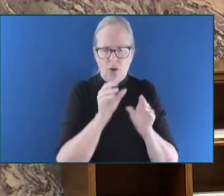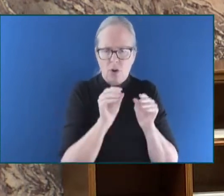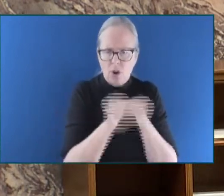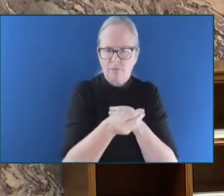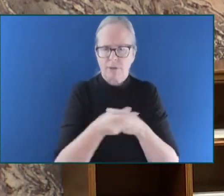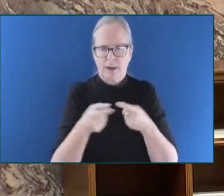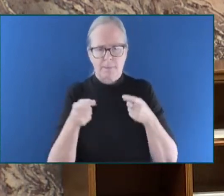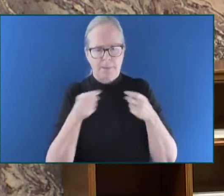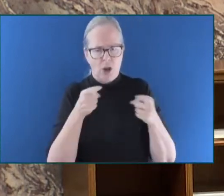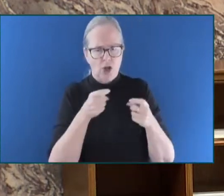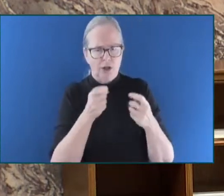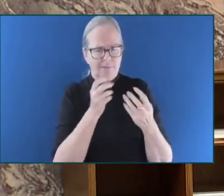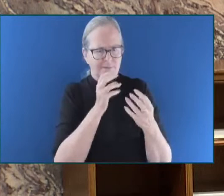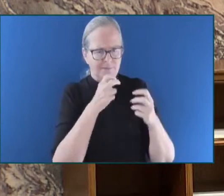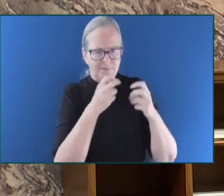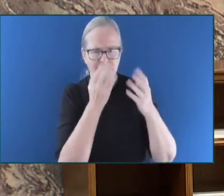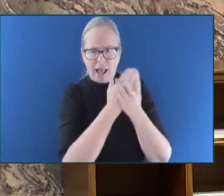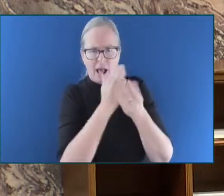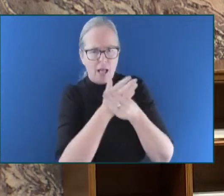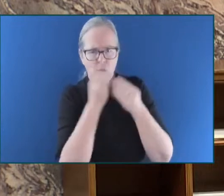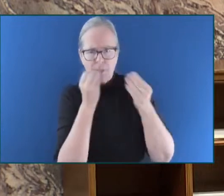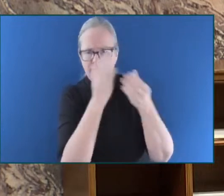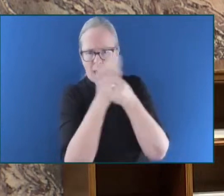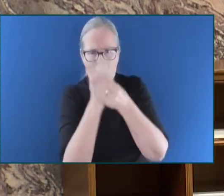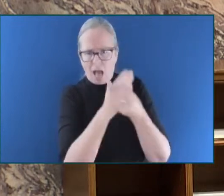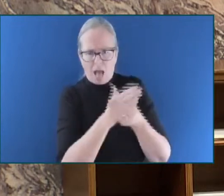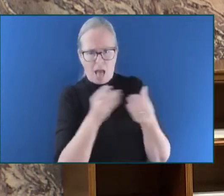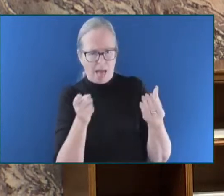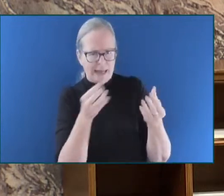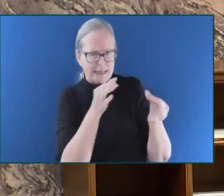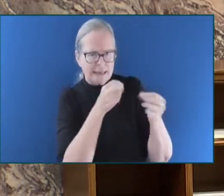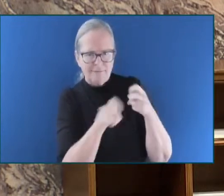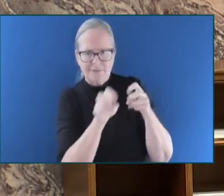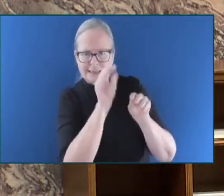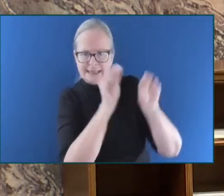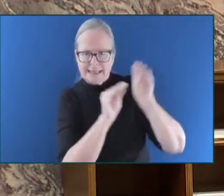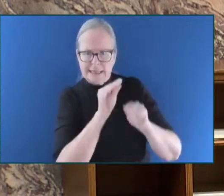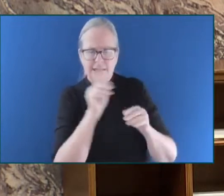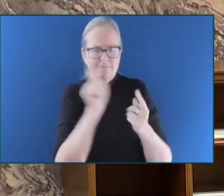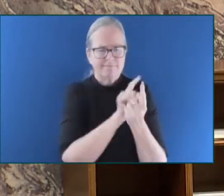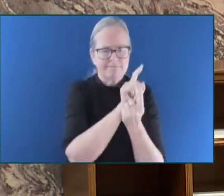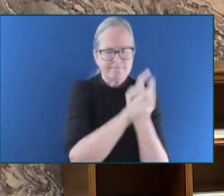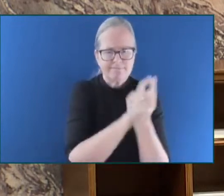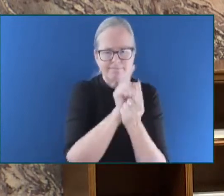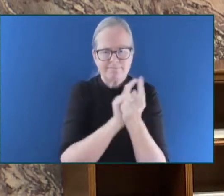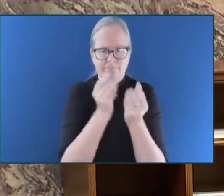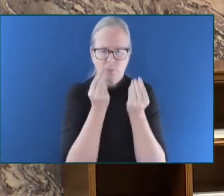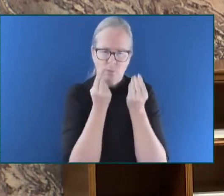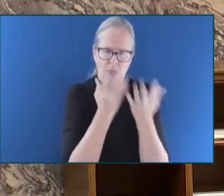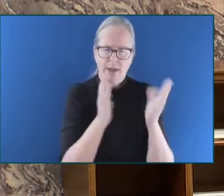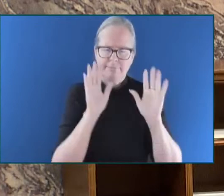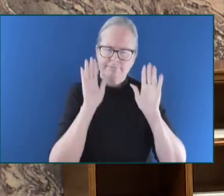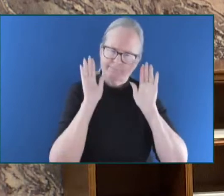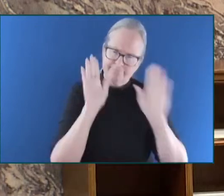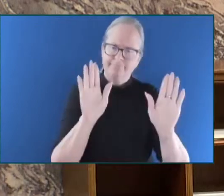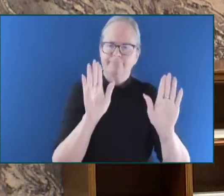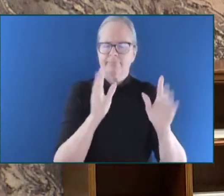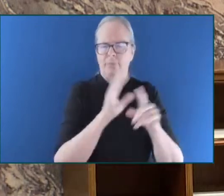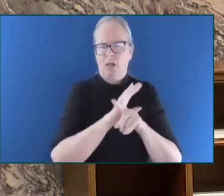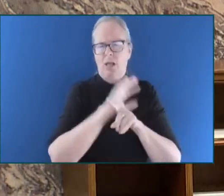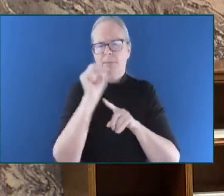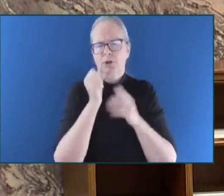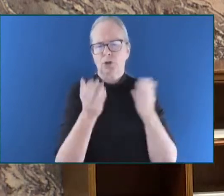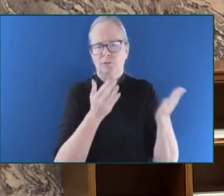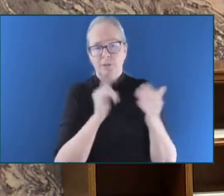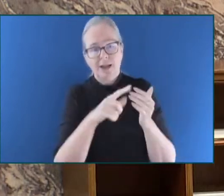front lines that provide exceptional service to people in need. So on behalf of all of the members of the opposition, I want